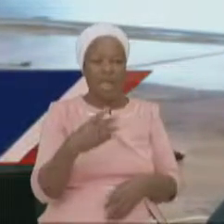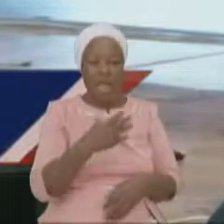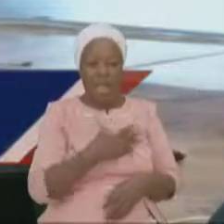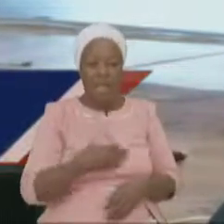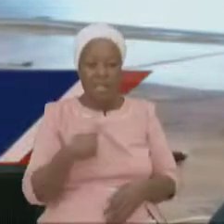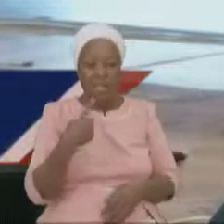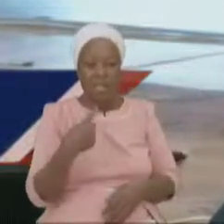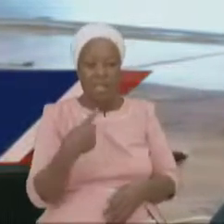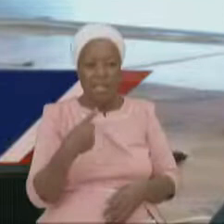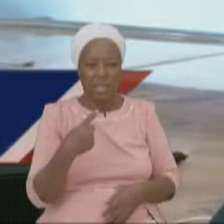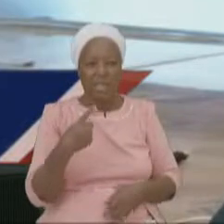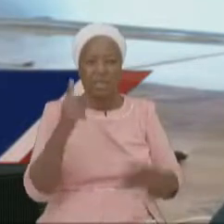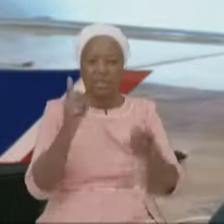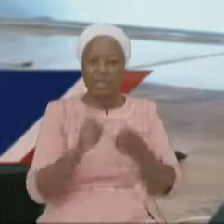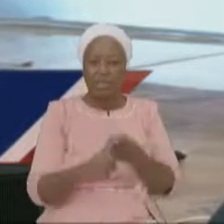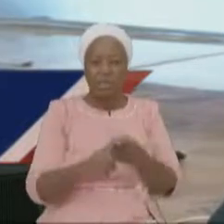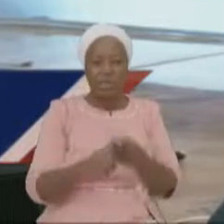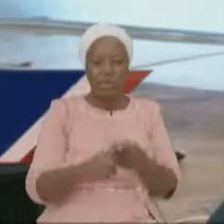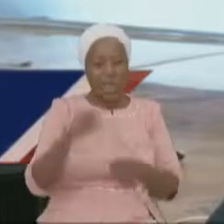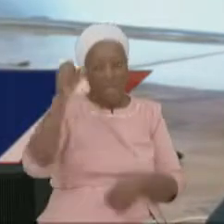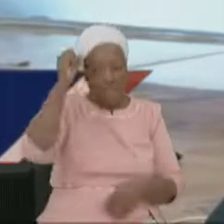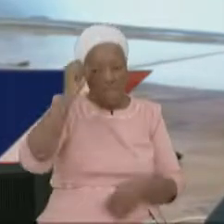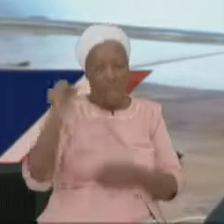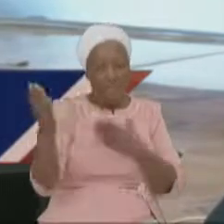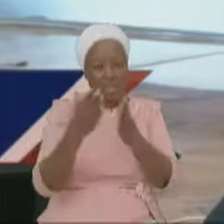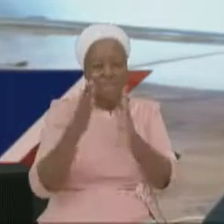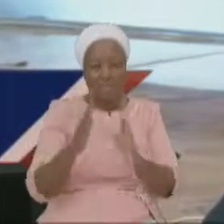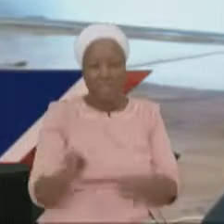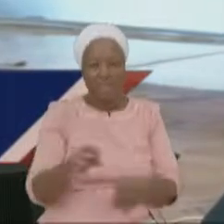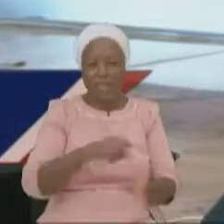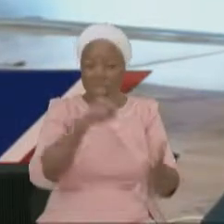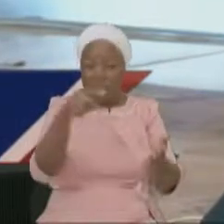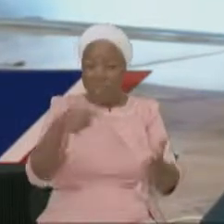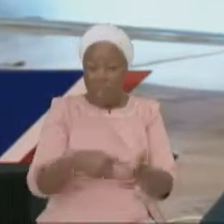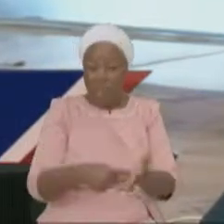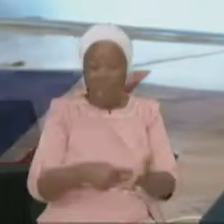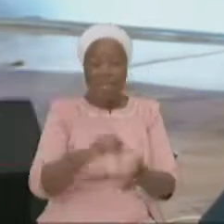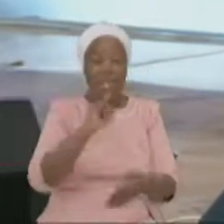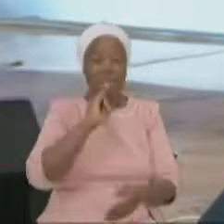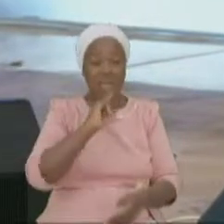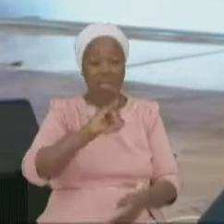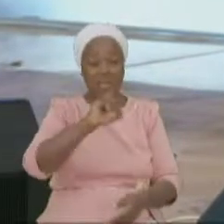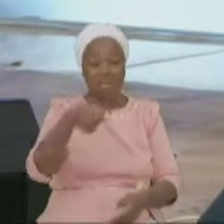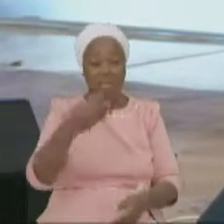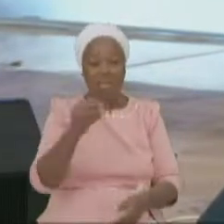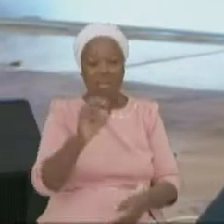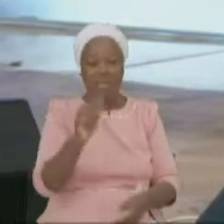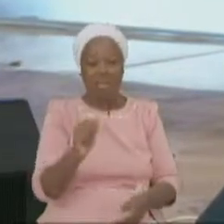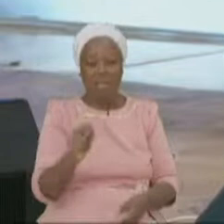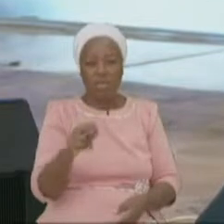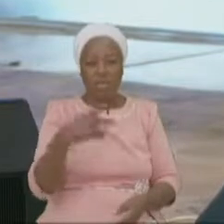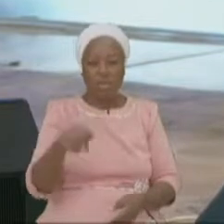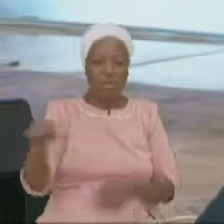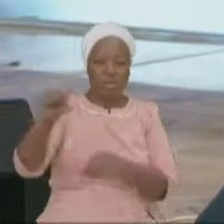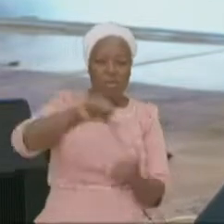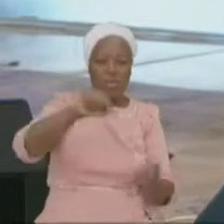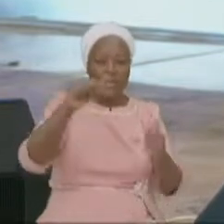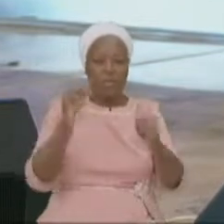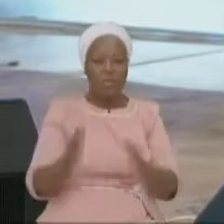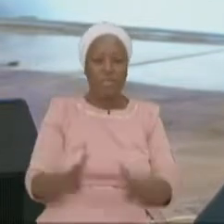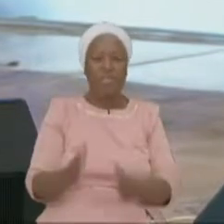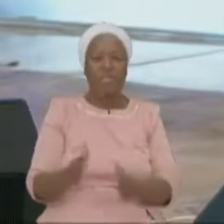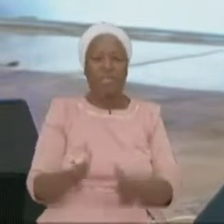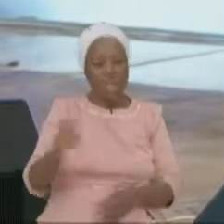and said unto his servants, this is John the Baptist.